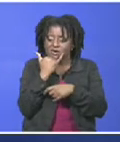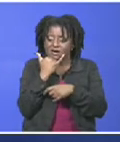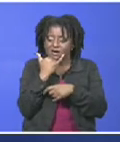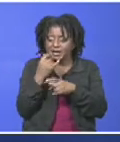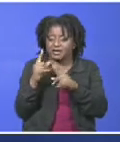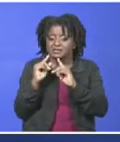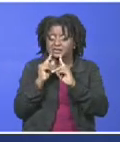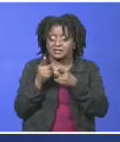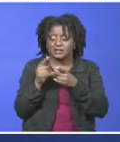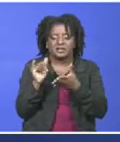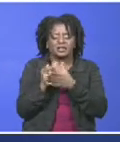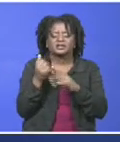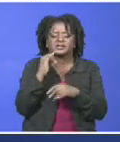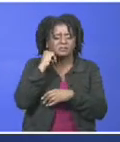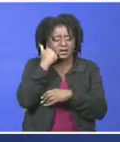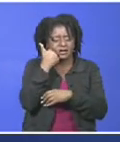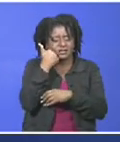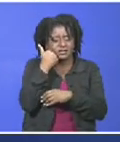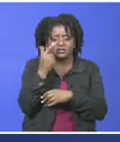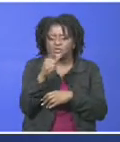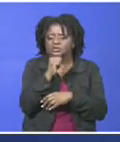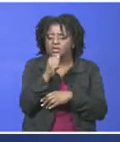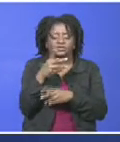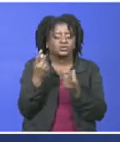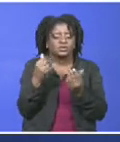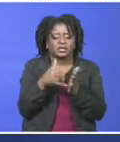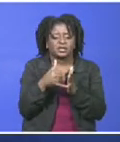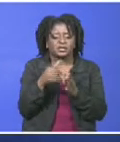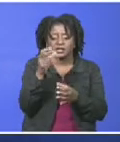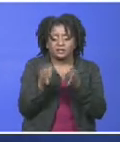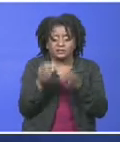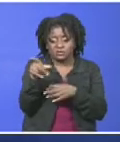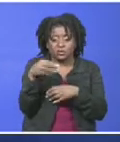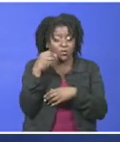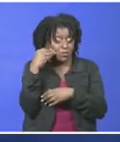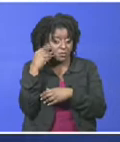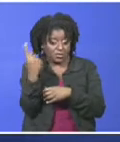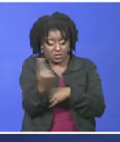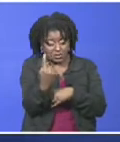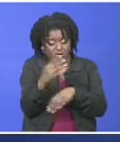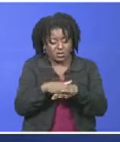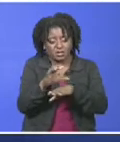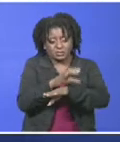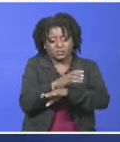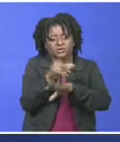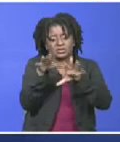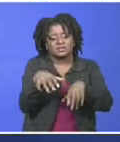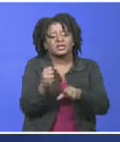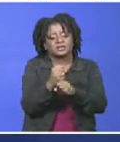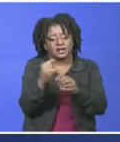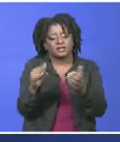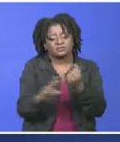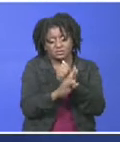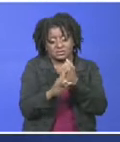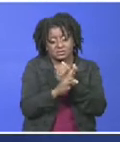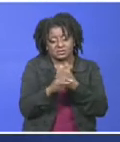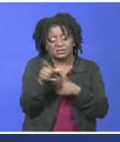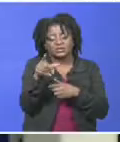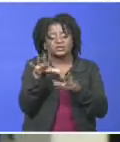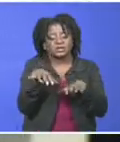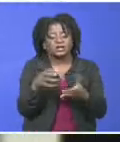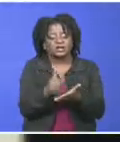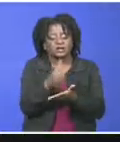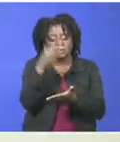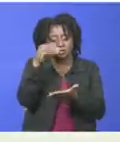wouldn't do it. But if you're at home alone on the computer, you can take that risk and chance and you can actually learn. And that's what that Alex system